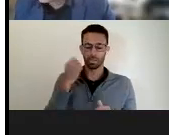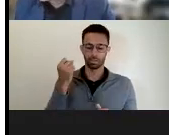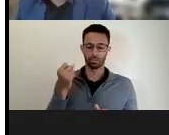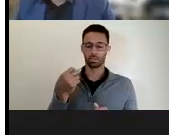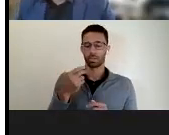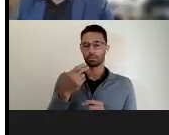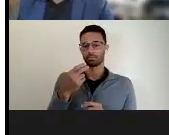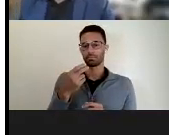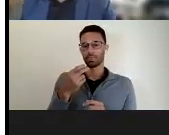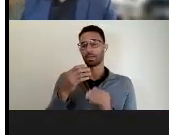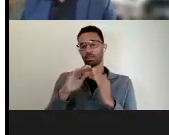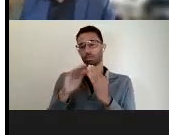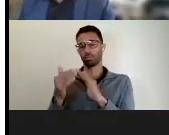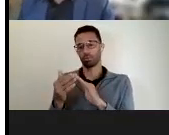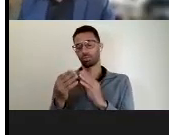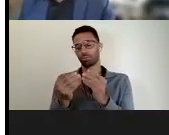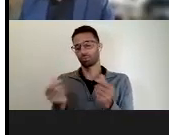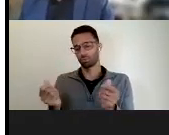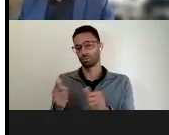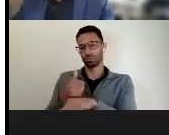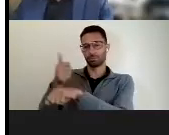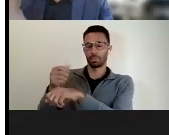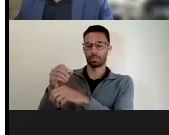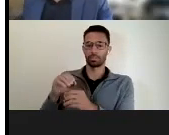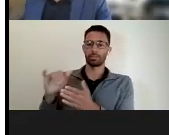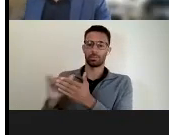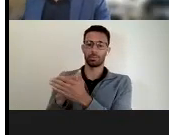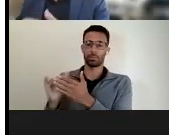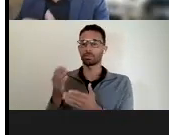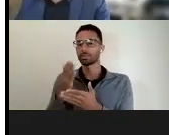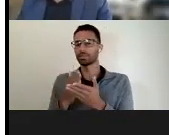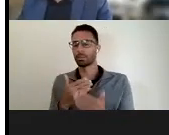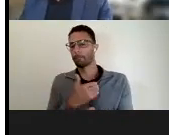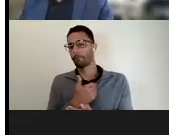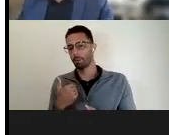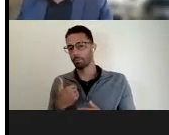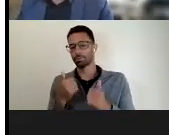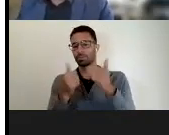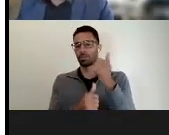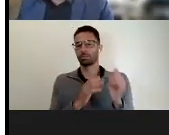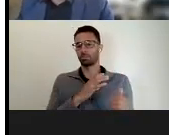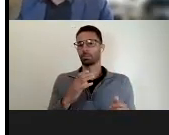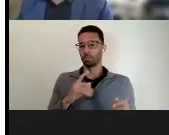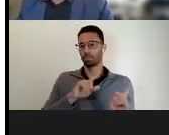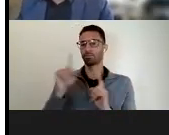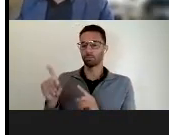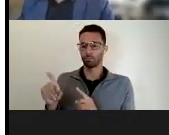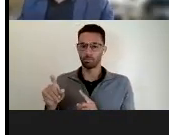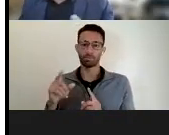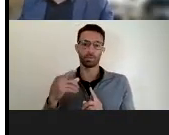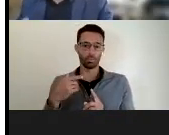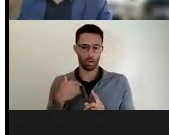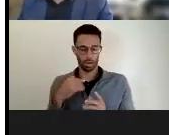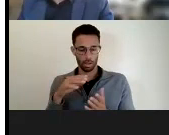Community Solutions based in New York. And some members of the subcommittee did attend that. And what I took away from that was